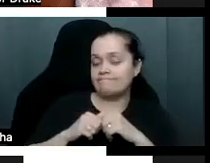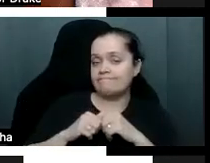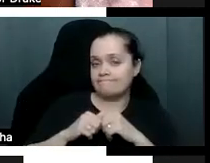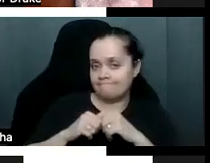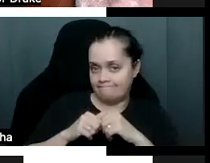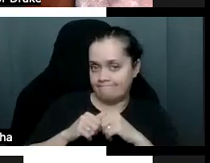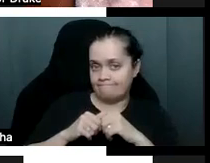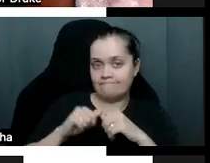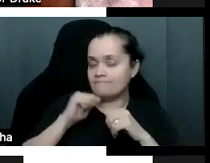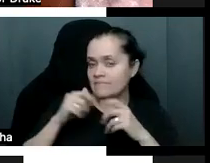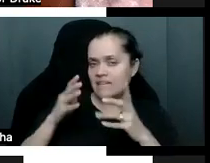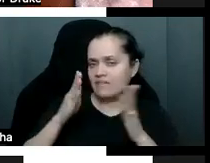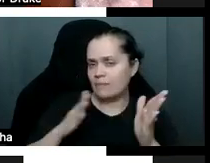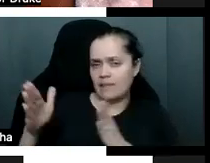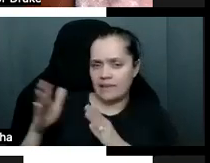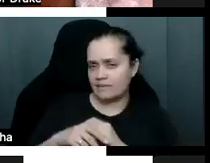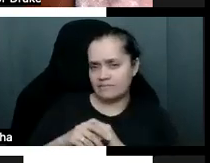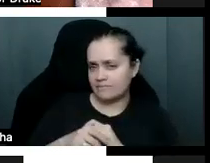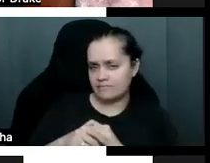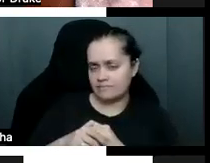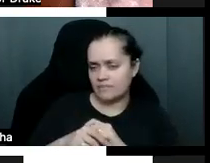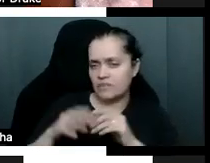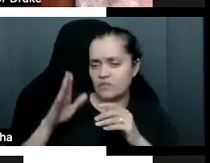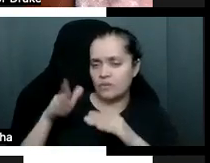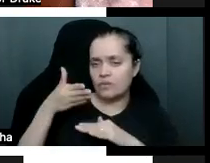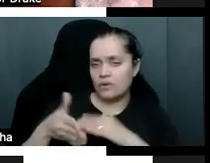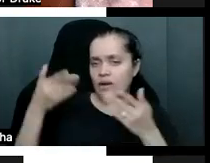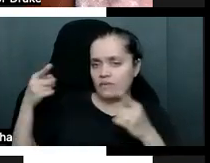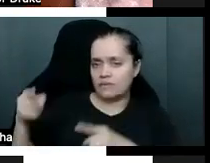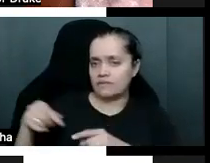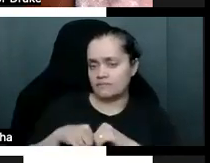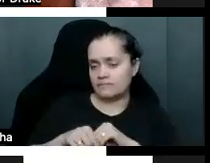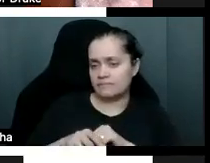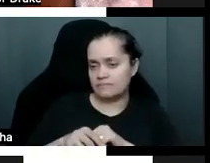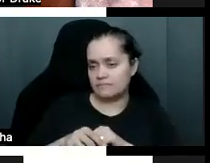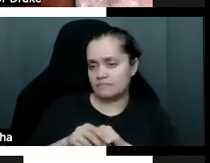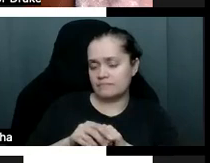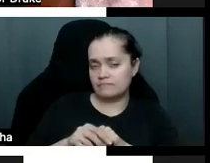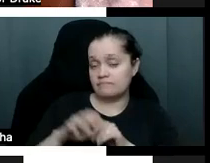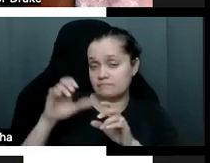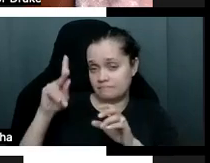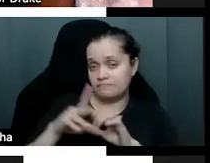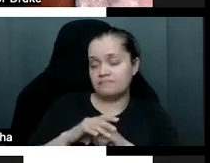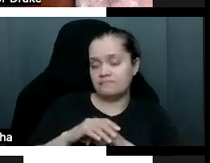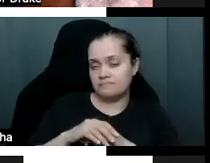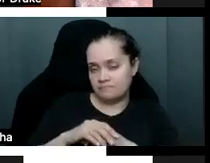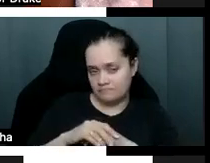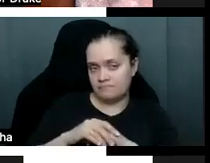Didn't have much of a plan for what was going to happen. Okay,